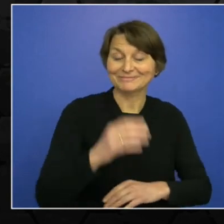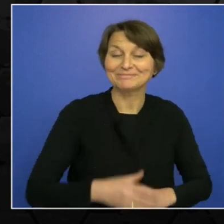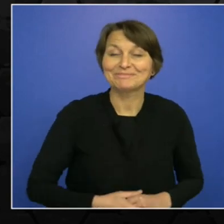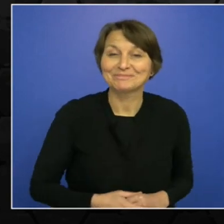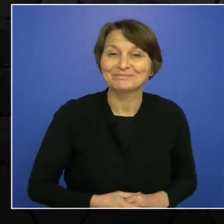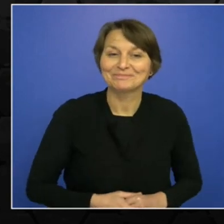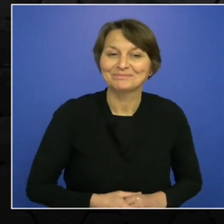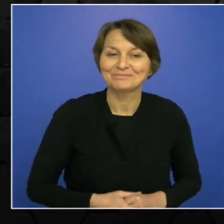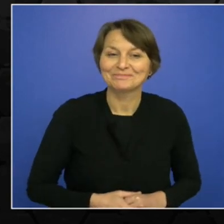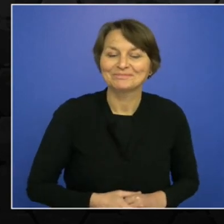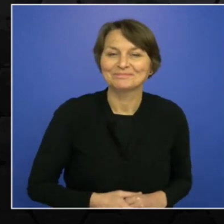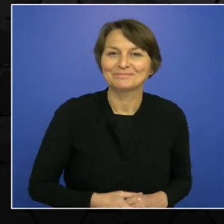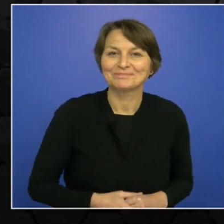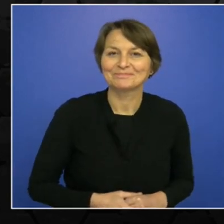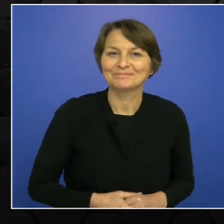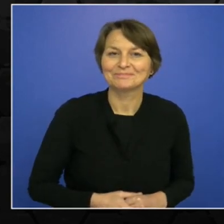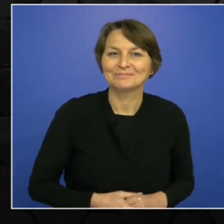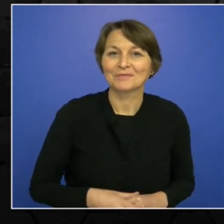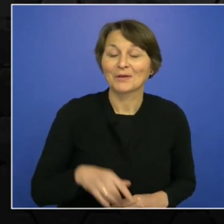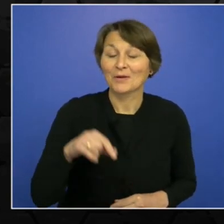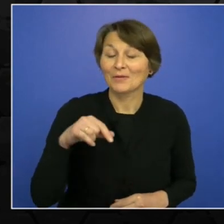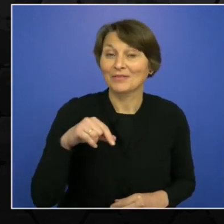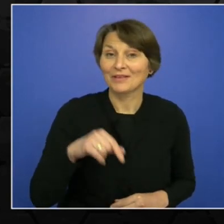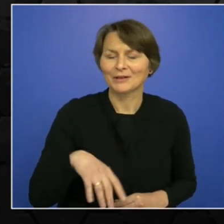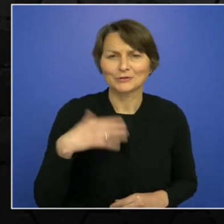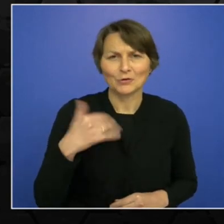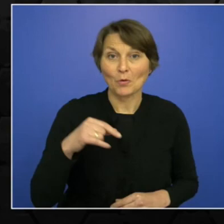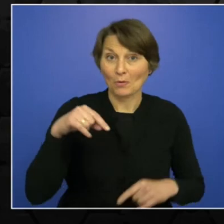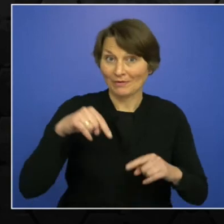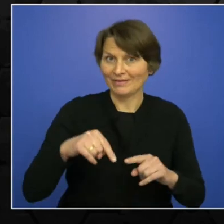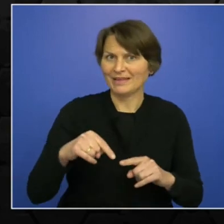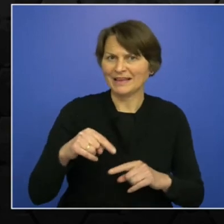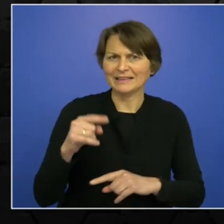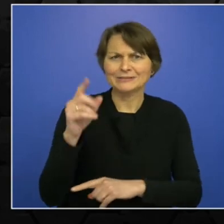most important and requested sessions,